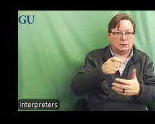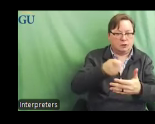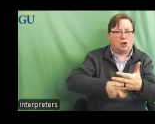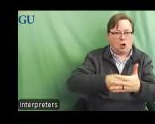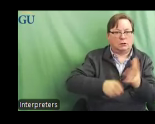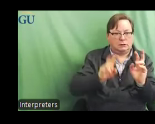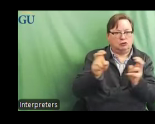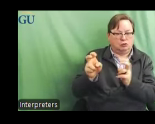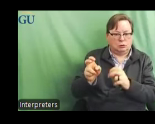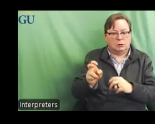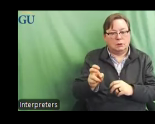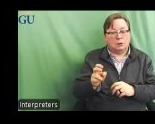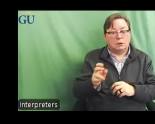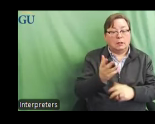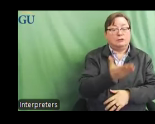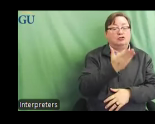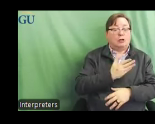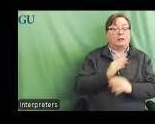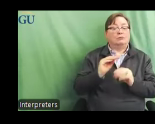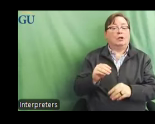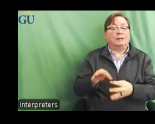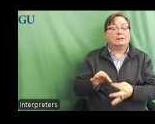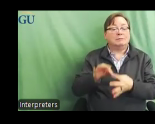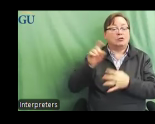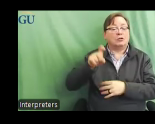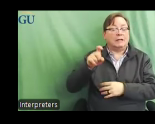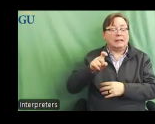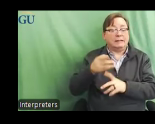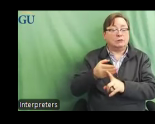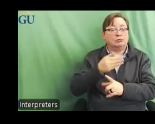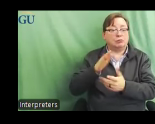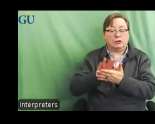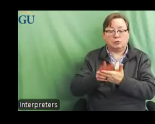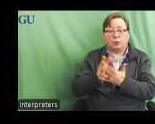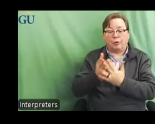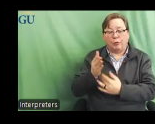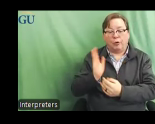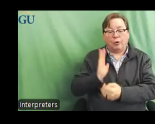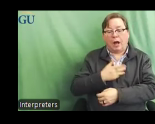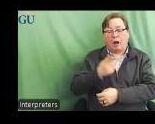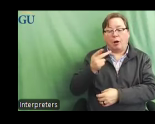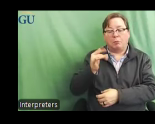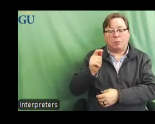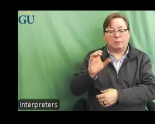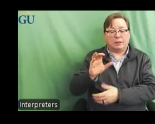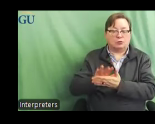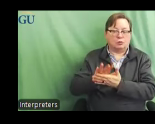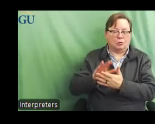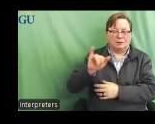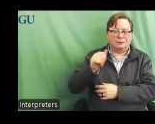the suggestion was to put her in the special needs preschool through the public school here in the Jamestown area. We are from